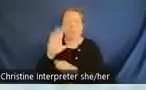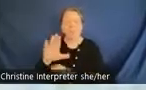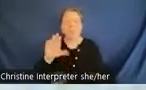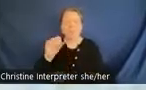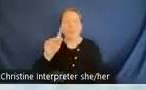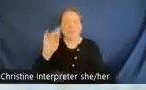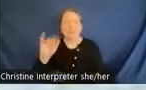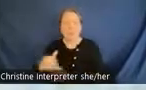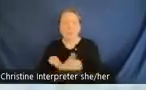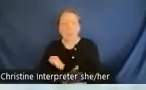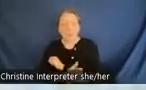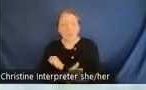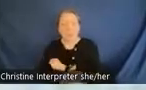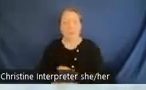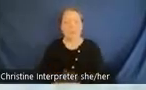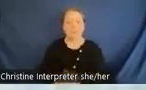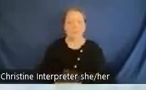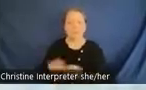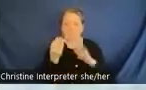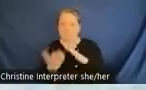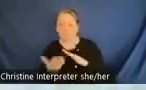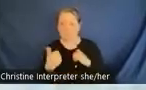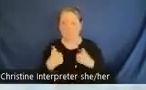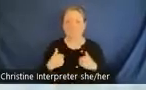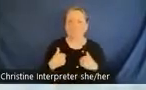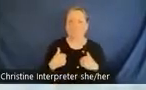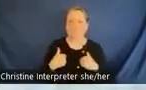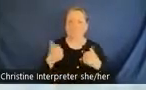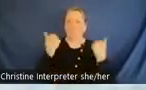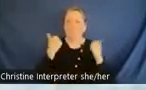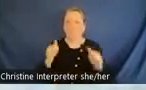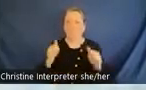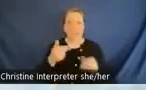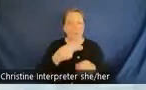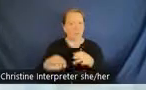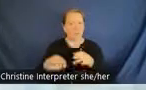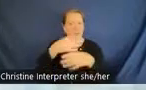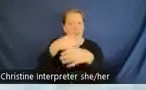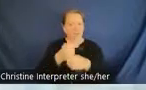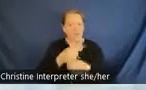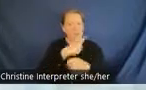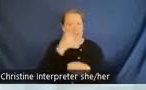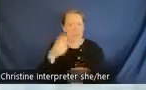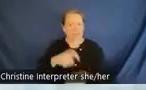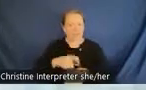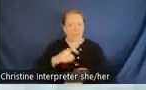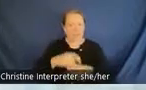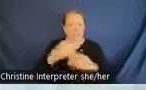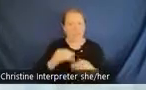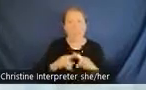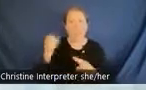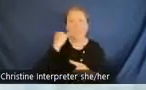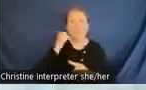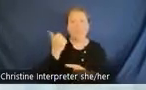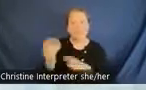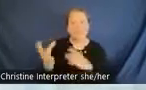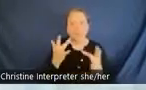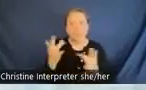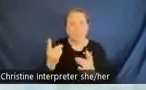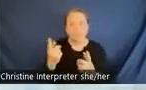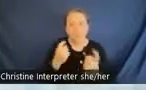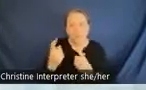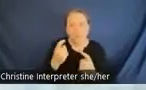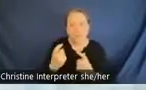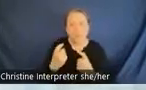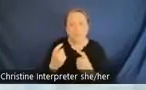all of my comments by saying I'm trying to be very brief here because of time, but if anyone has any questions or specific questions,